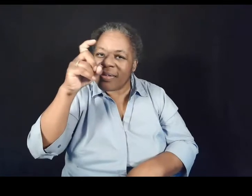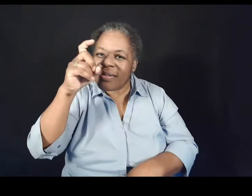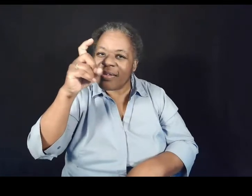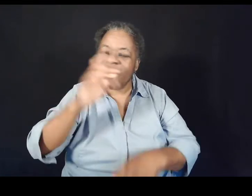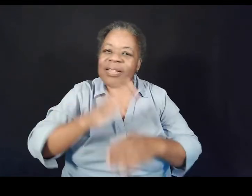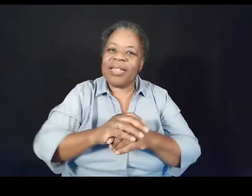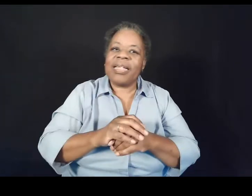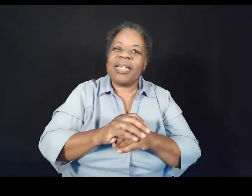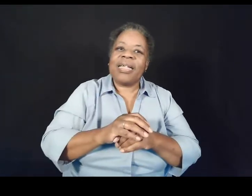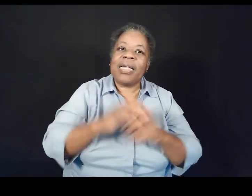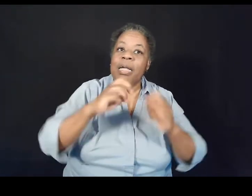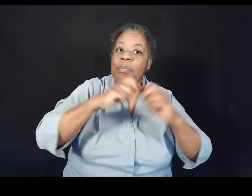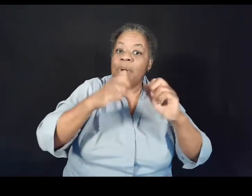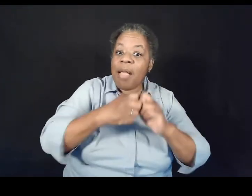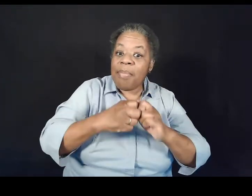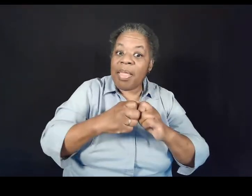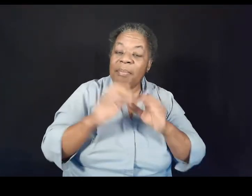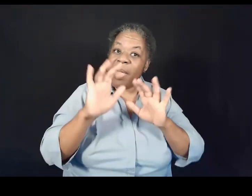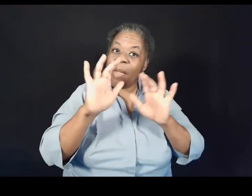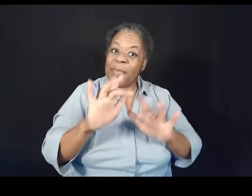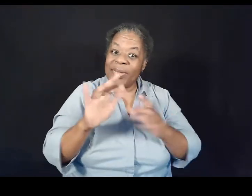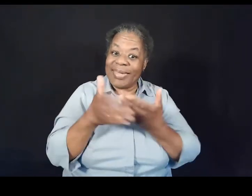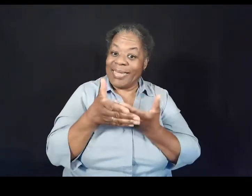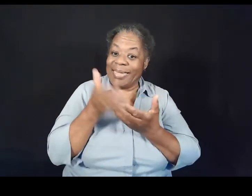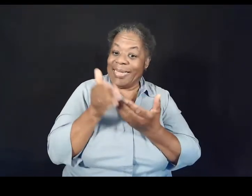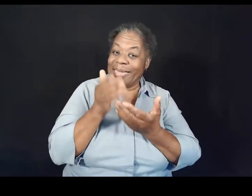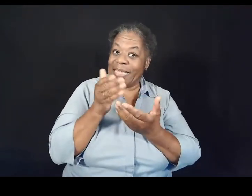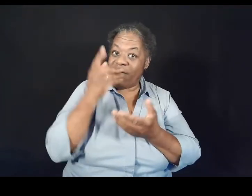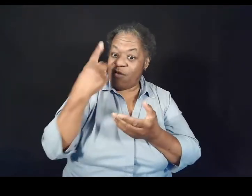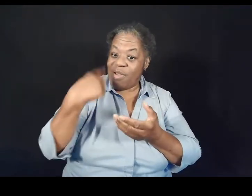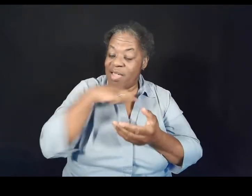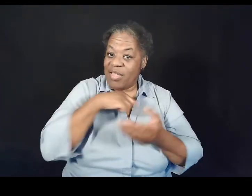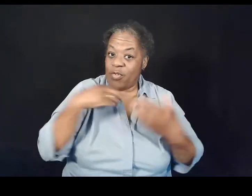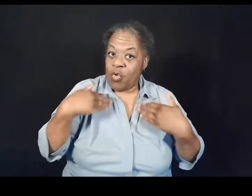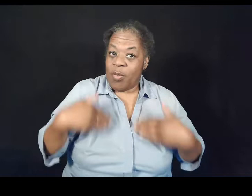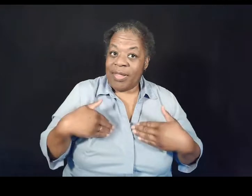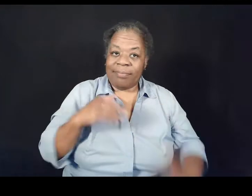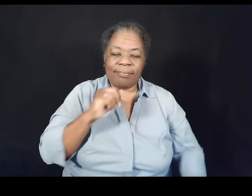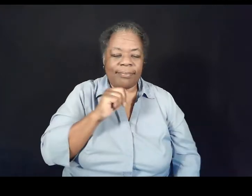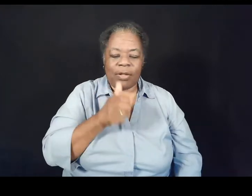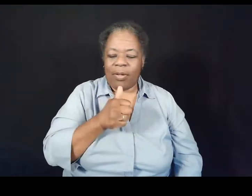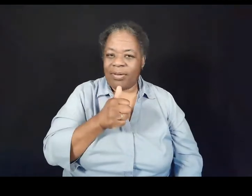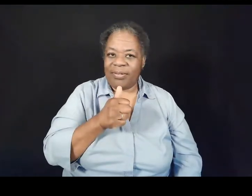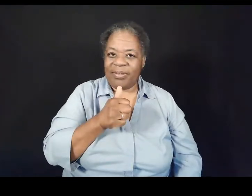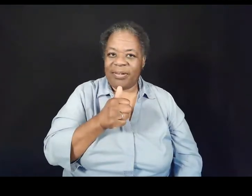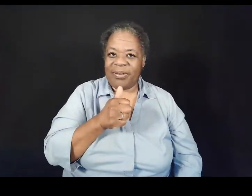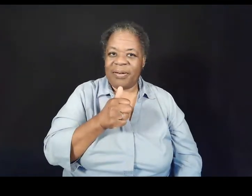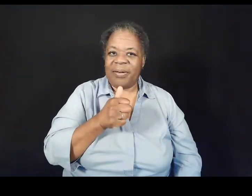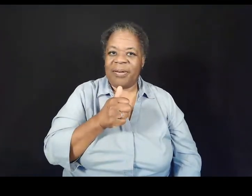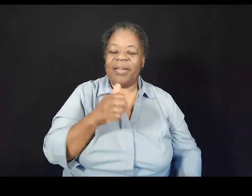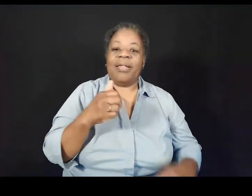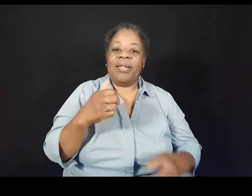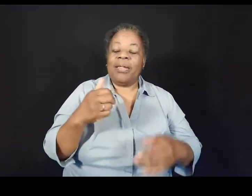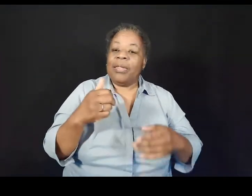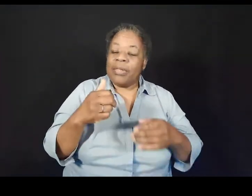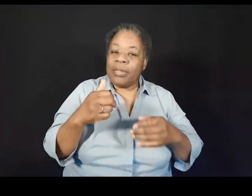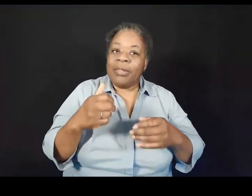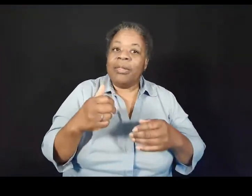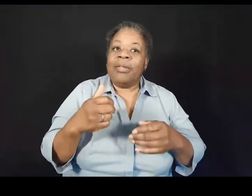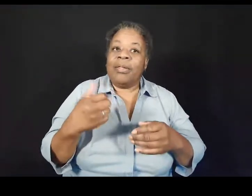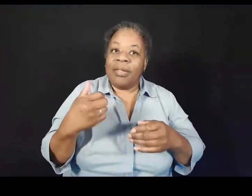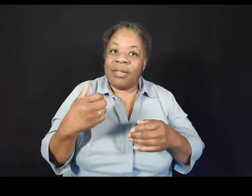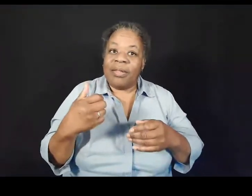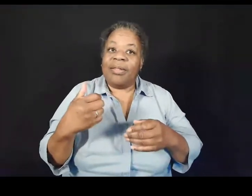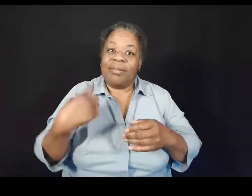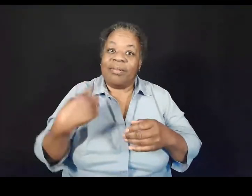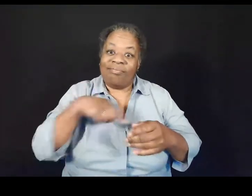Unfortunately, mercy doesn't always come easily to human beings, even to human beings who claim to be speaking and acting for